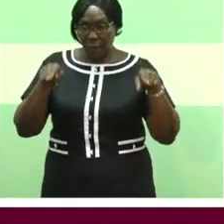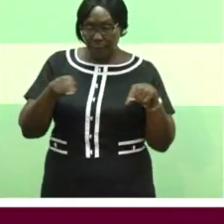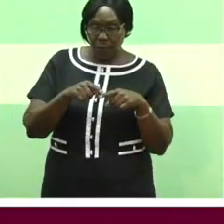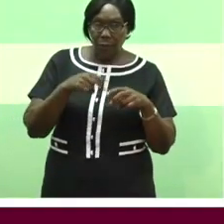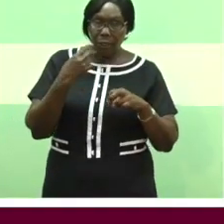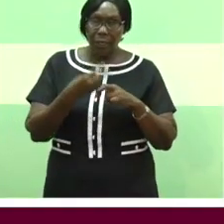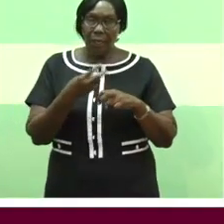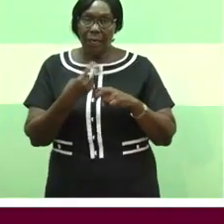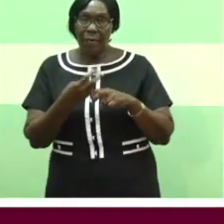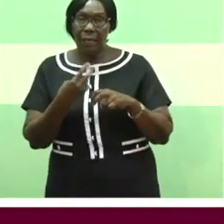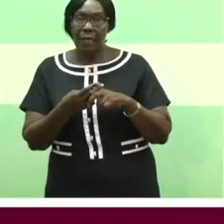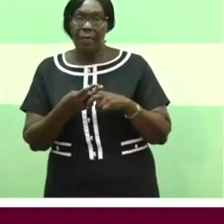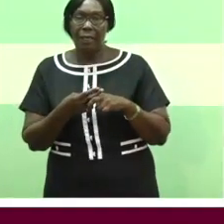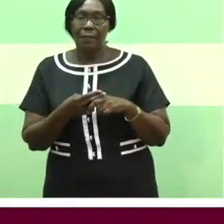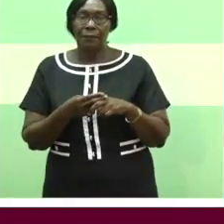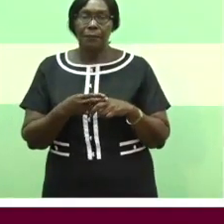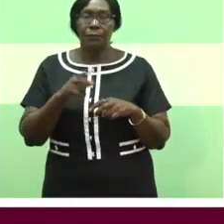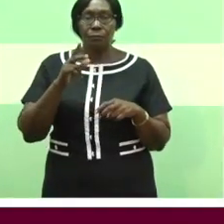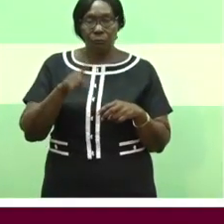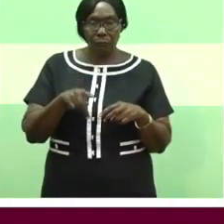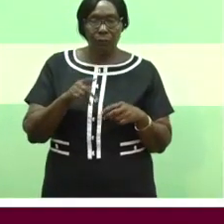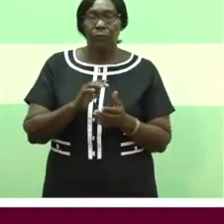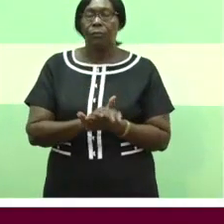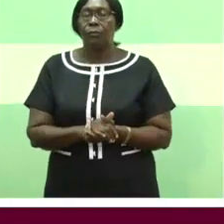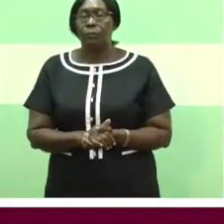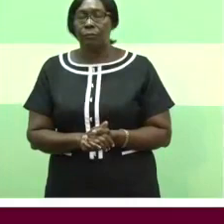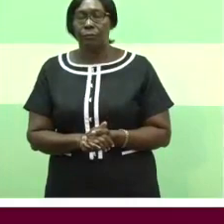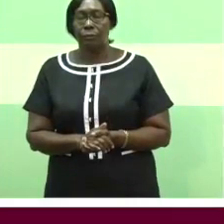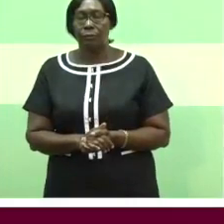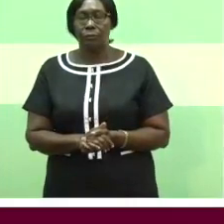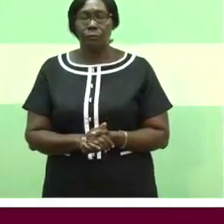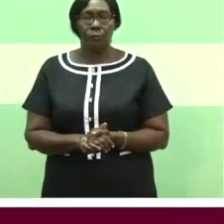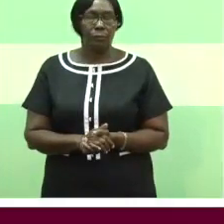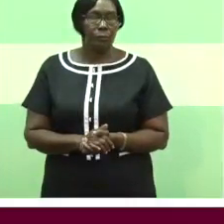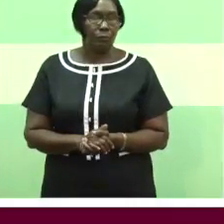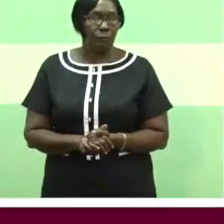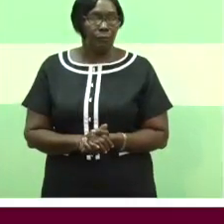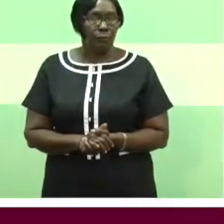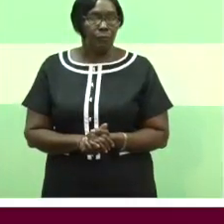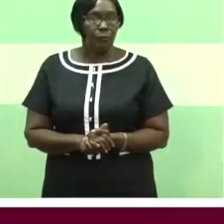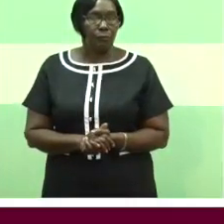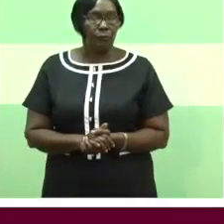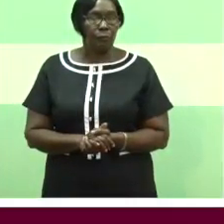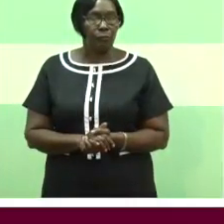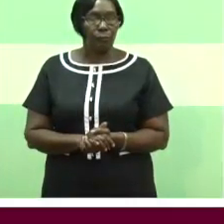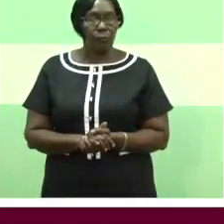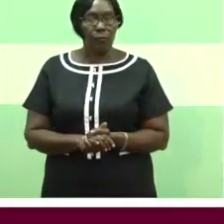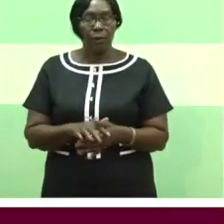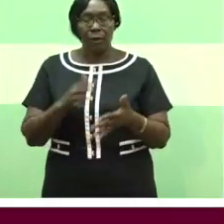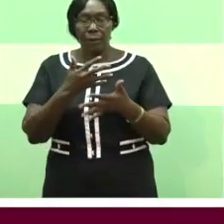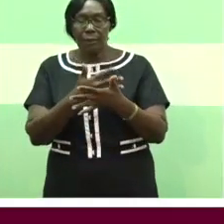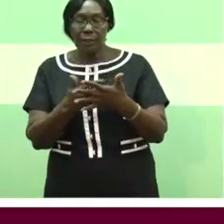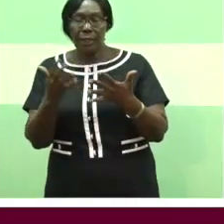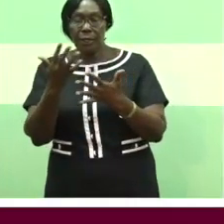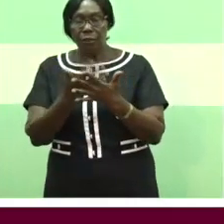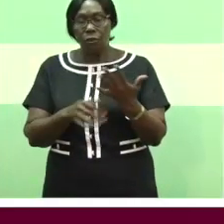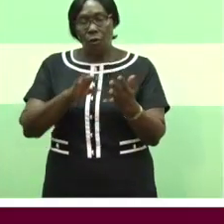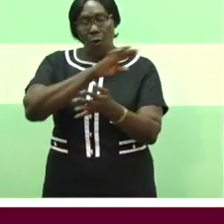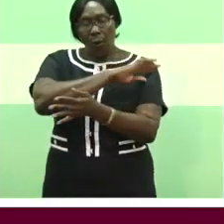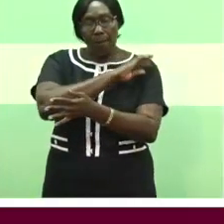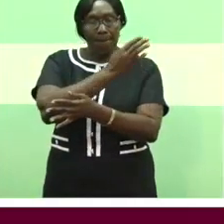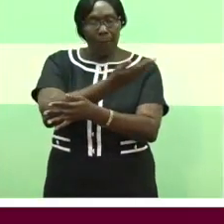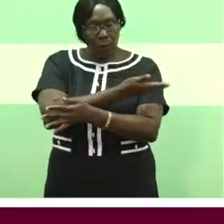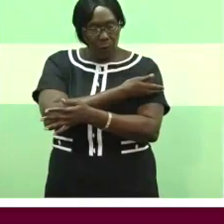hard, piece of Bristol board. And schedule power. Now this